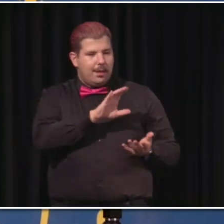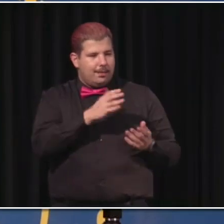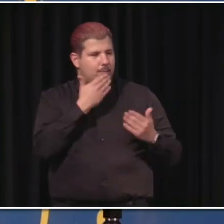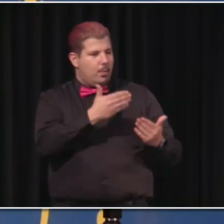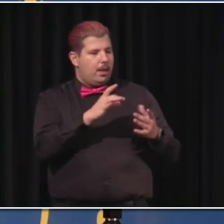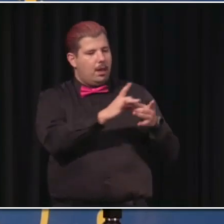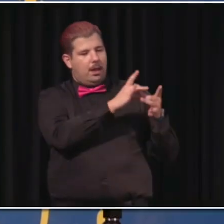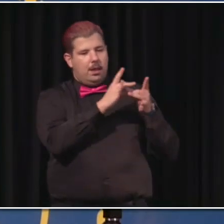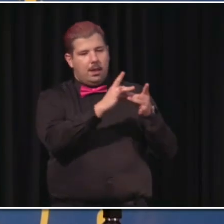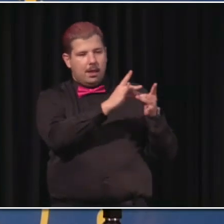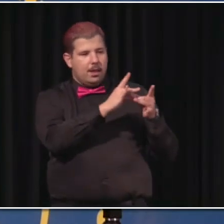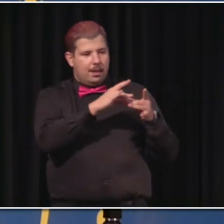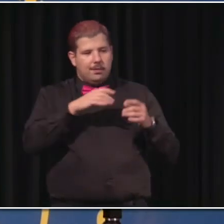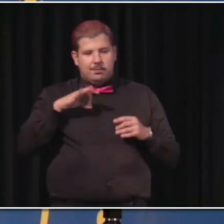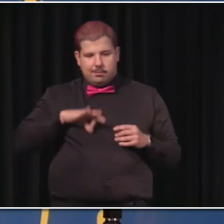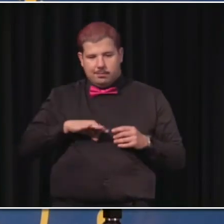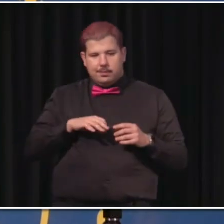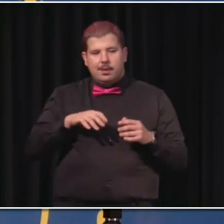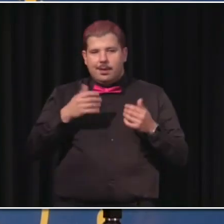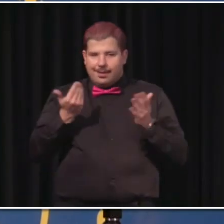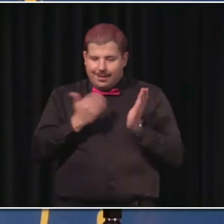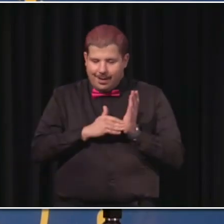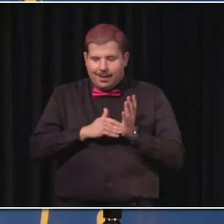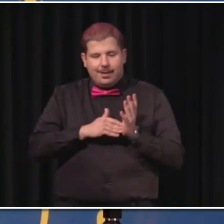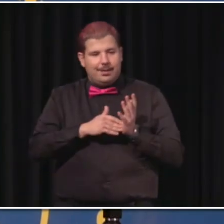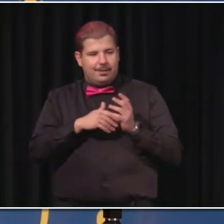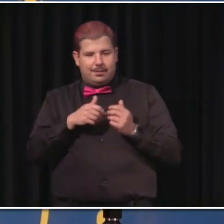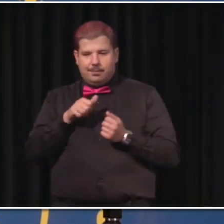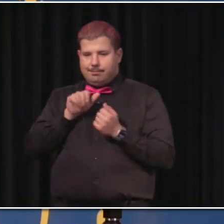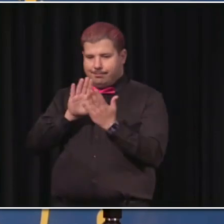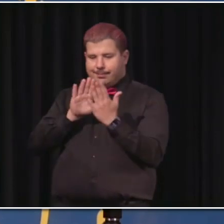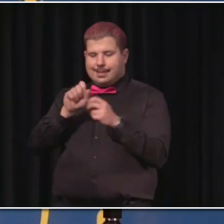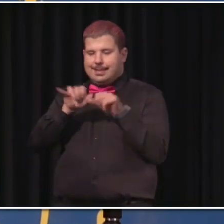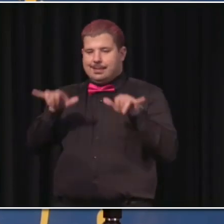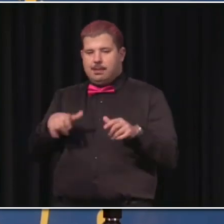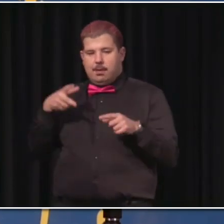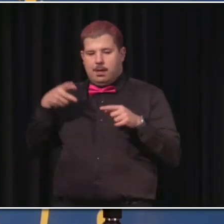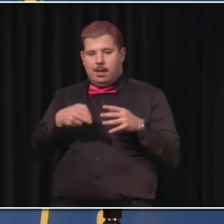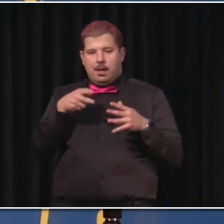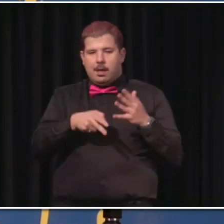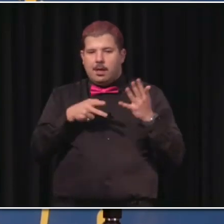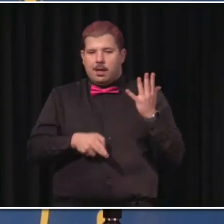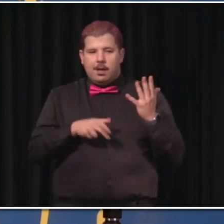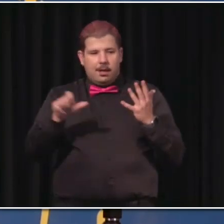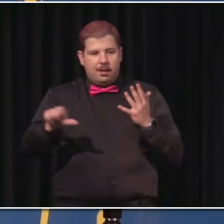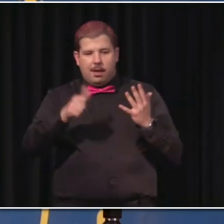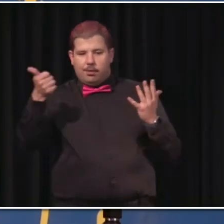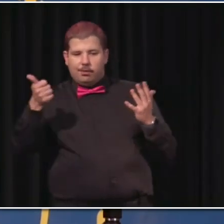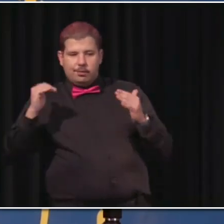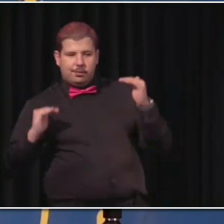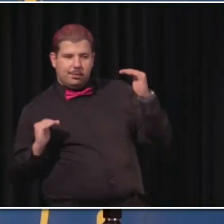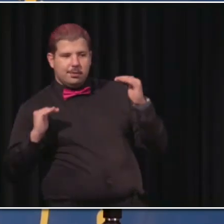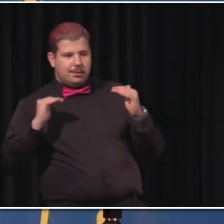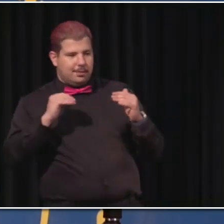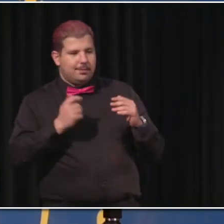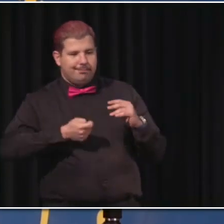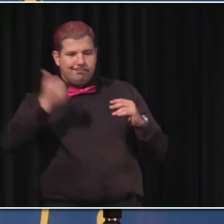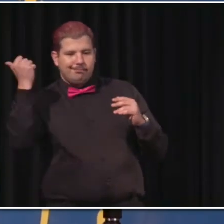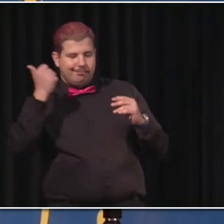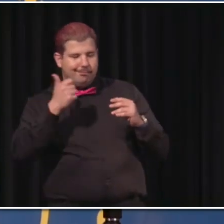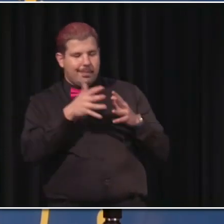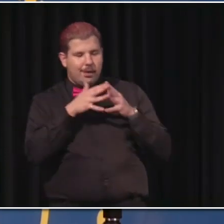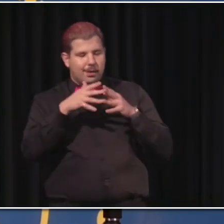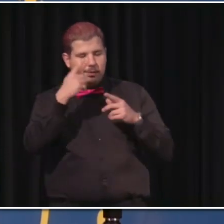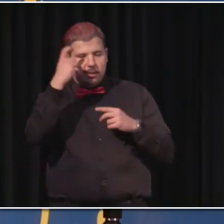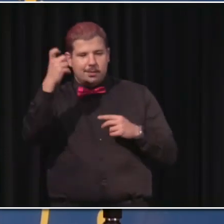rigging the system, cutting everyone else out of the American dream. The oligarchs